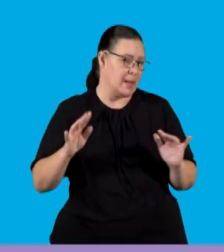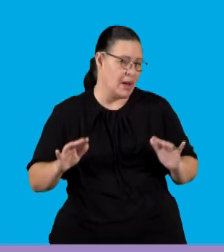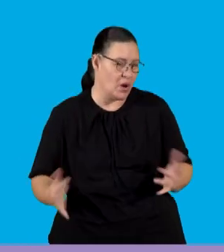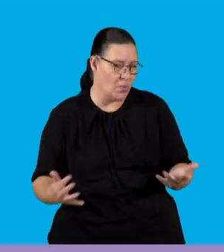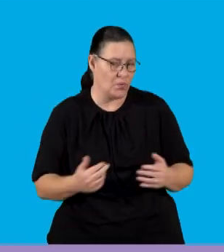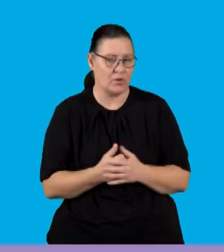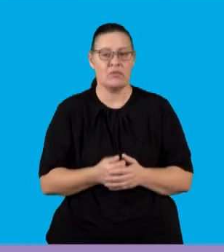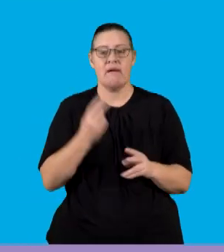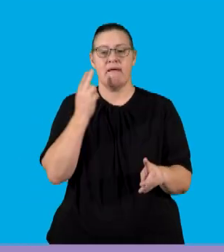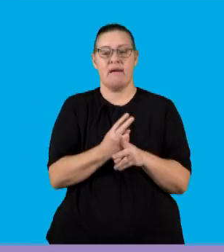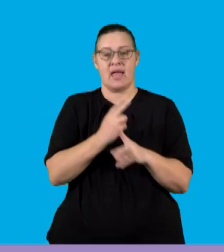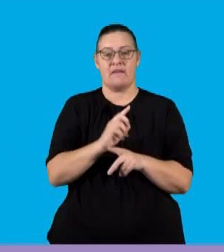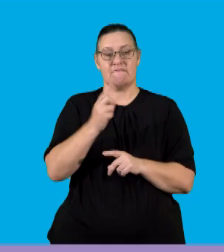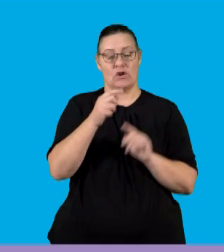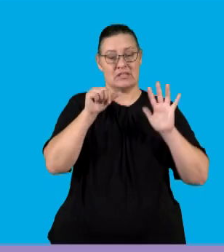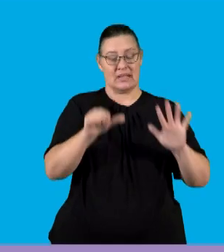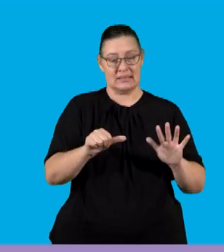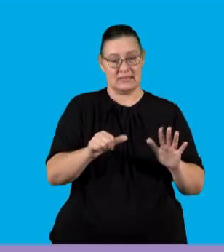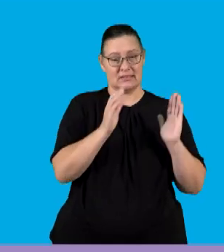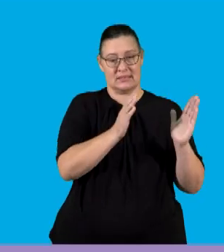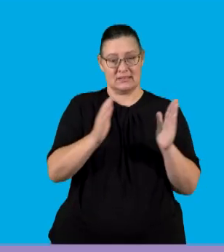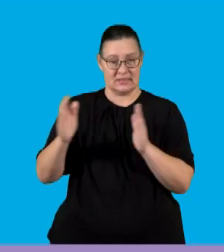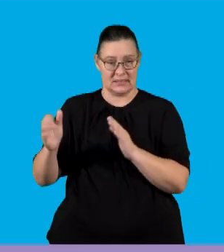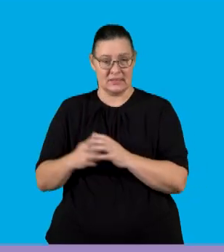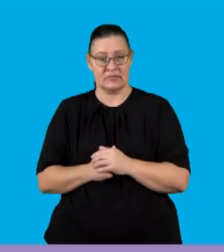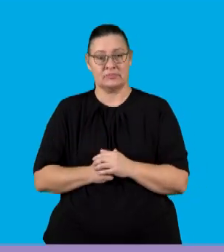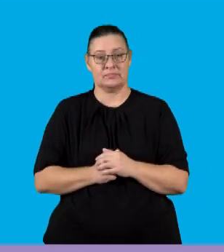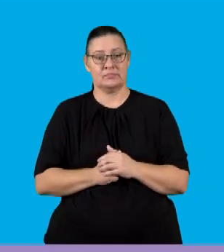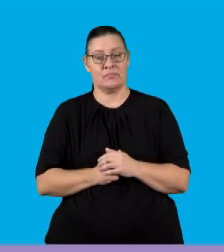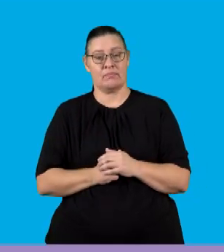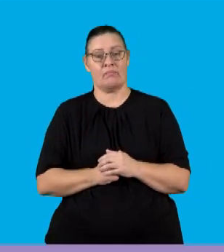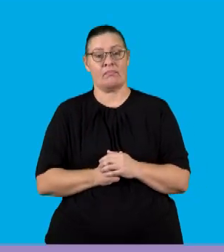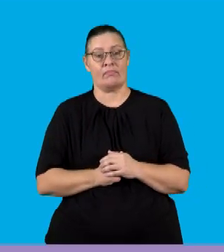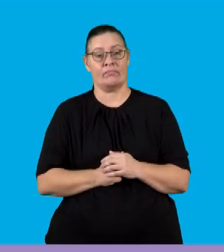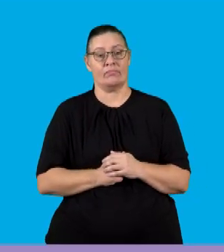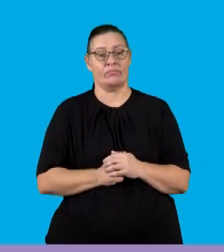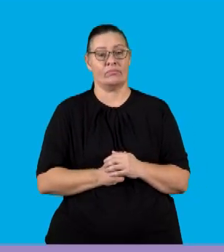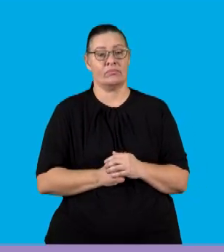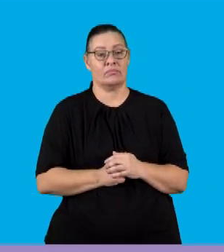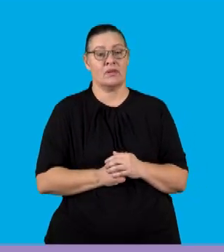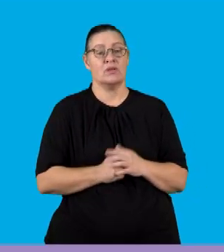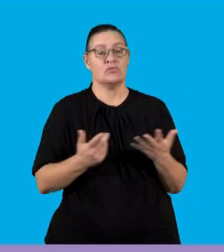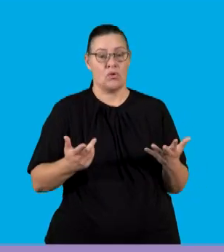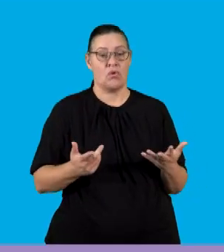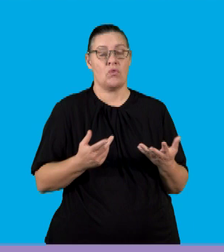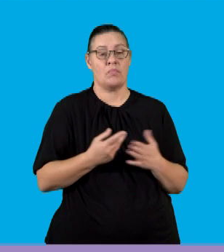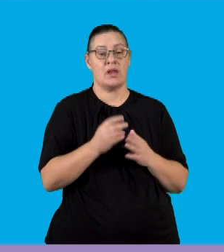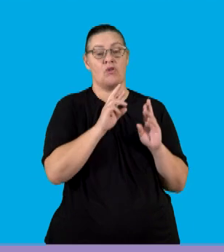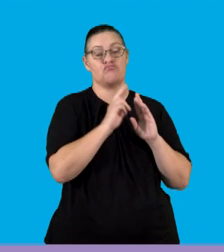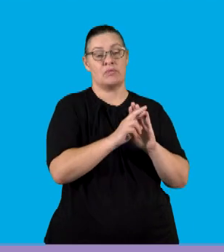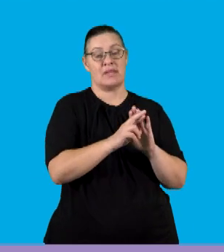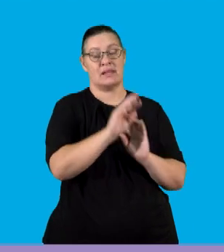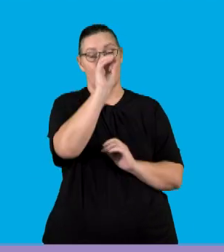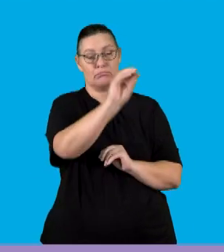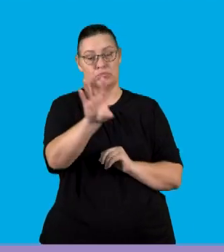a table? Again, we have the first 6 terms. Of course, this table does continue, so we are just